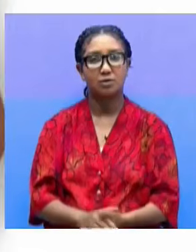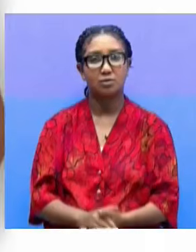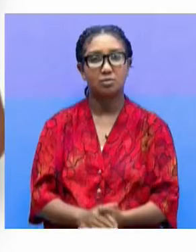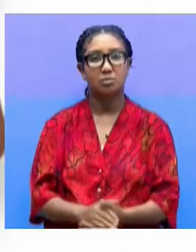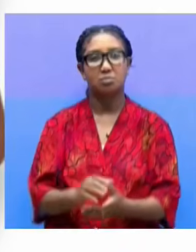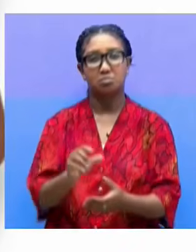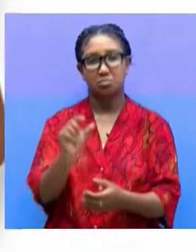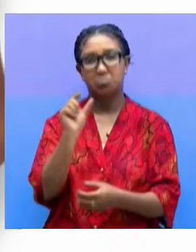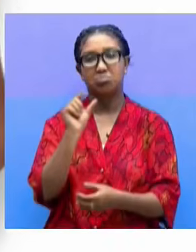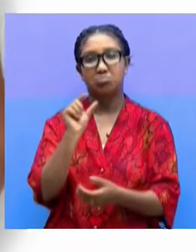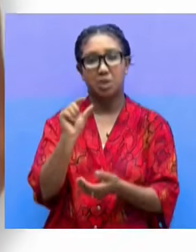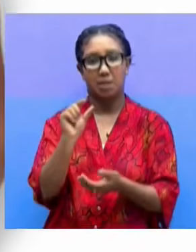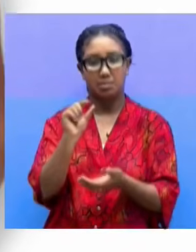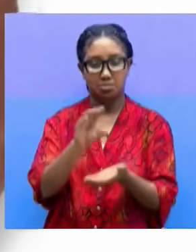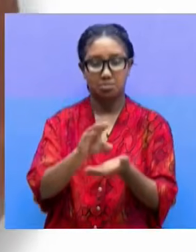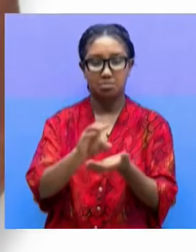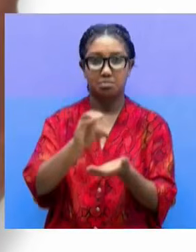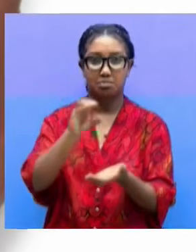some